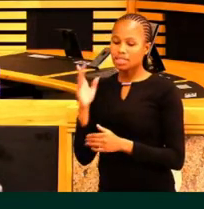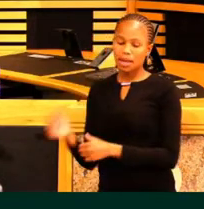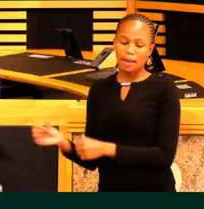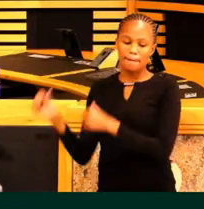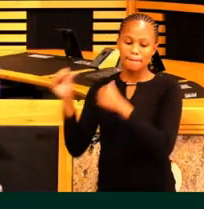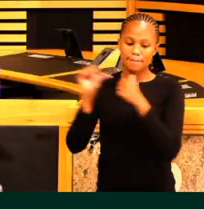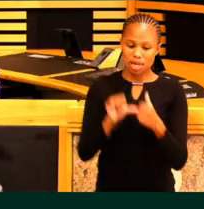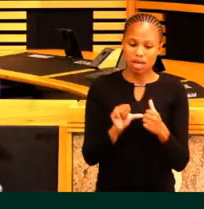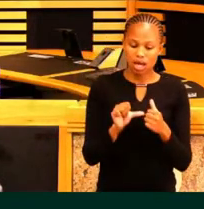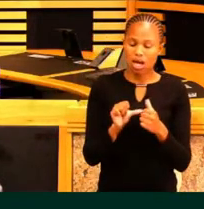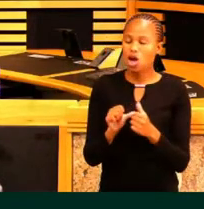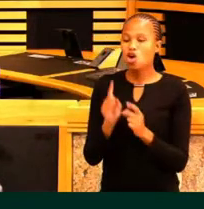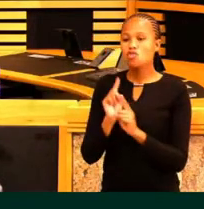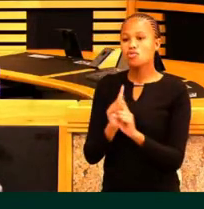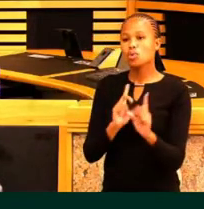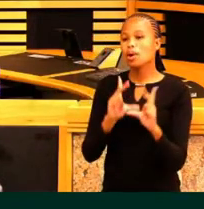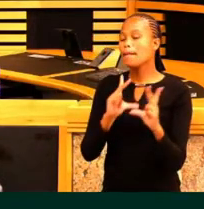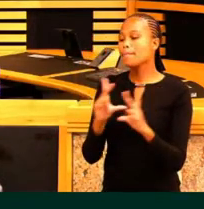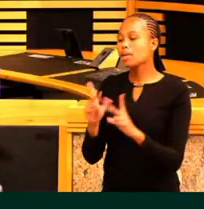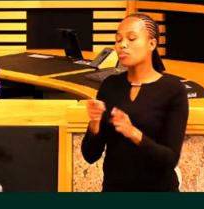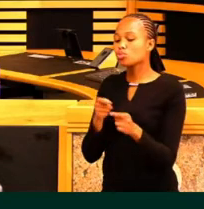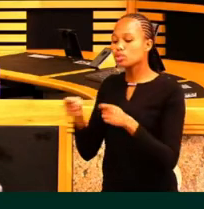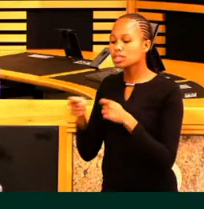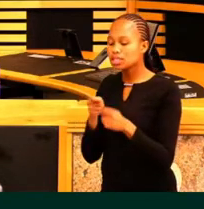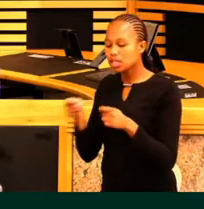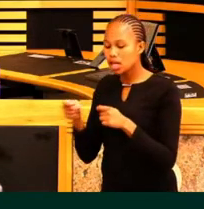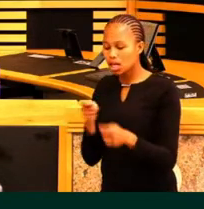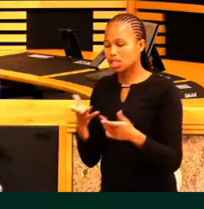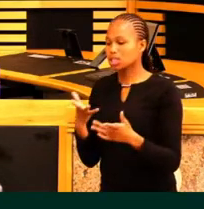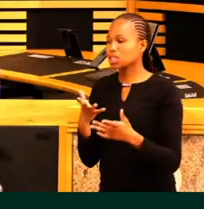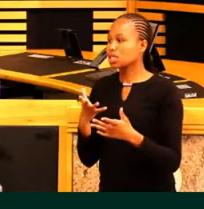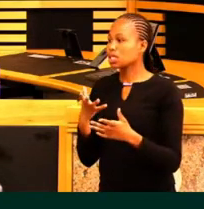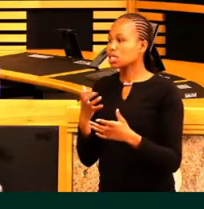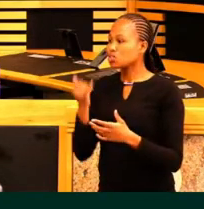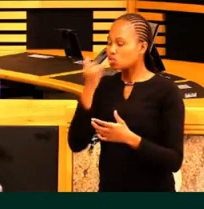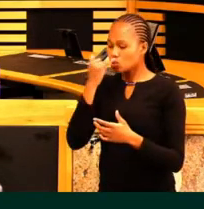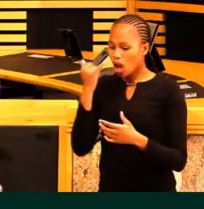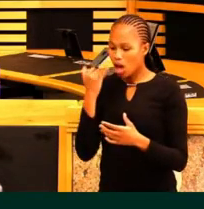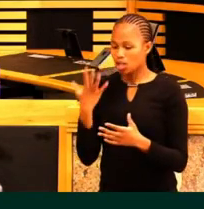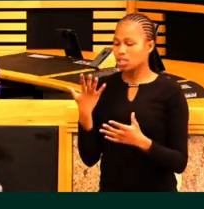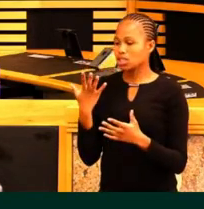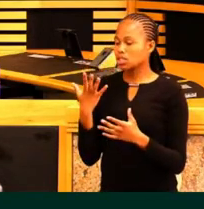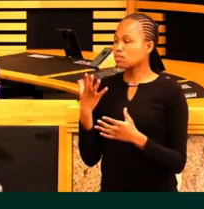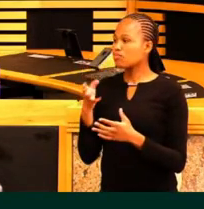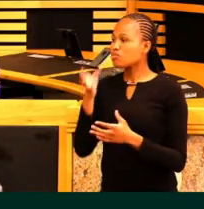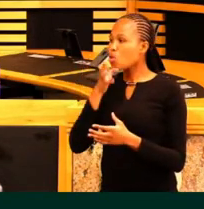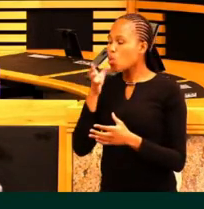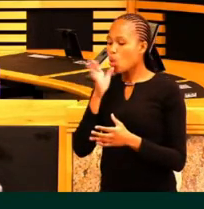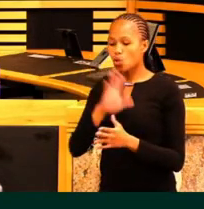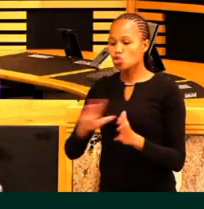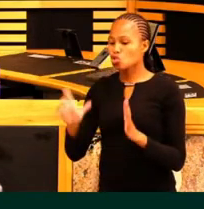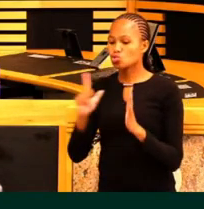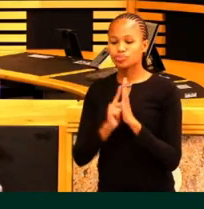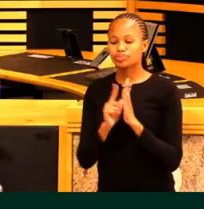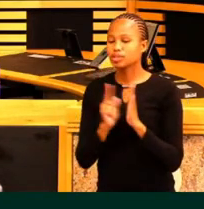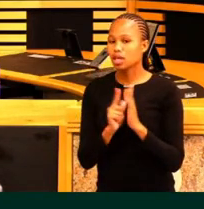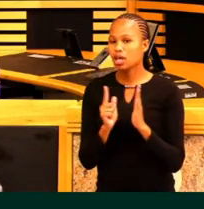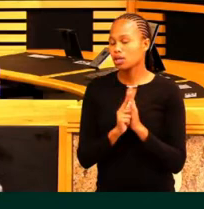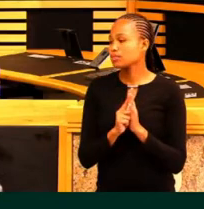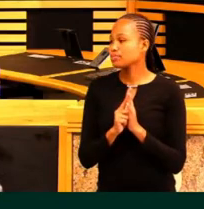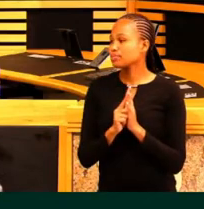tips of the people selling drugs and alcohol illegally Police Services must work hand in hand with